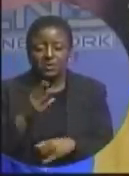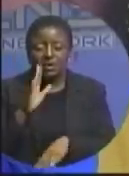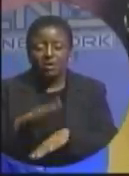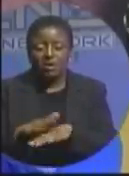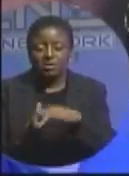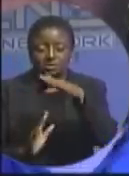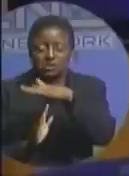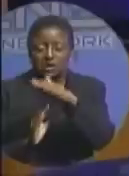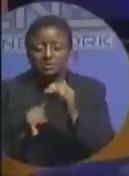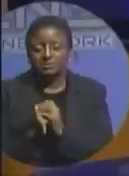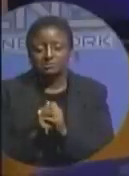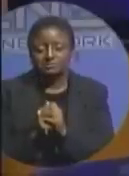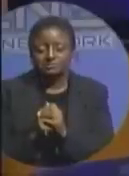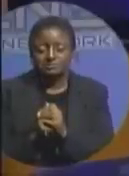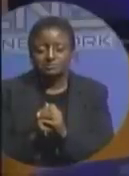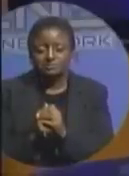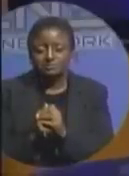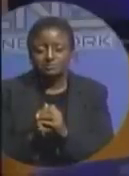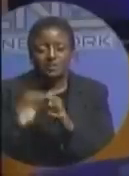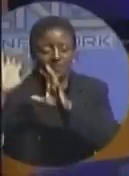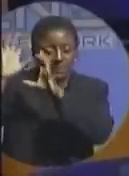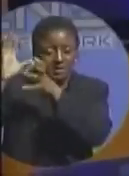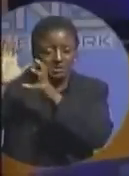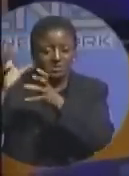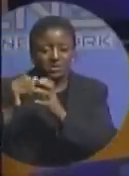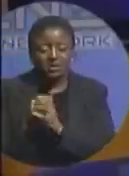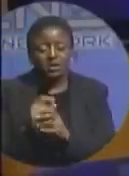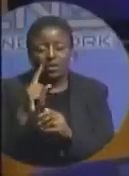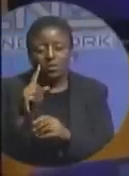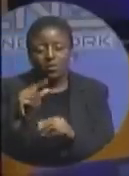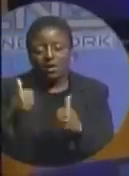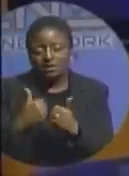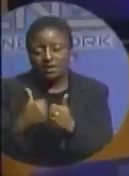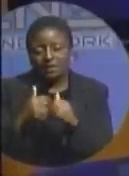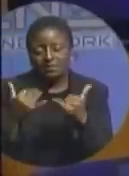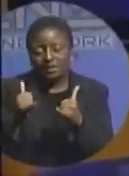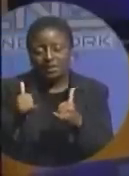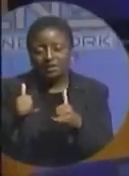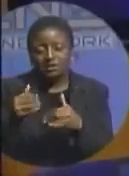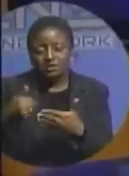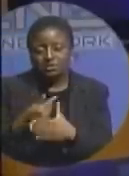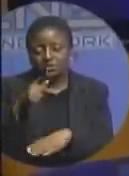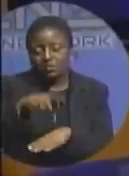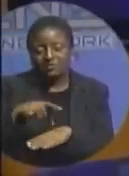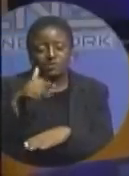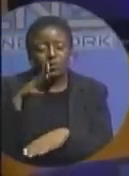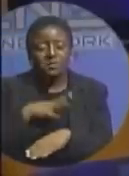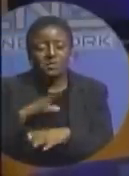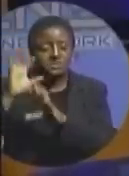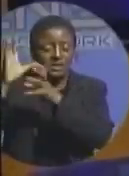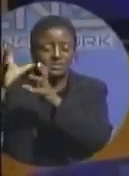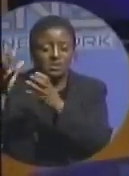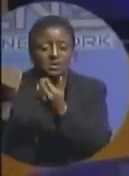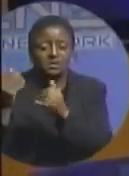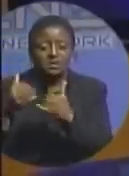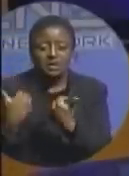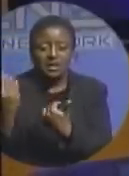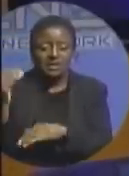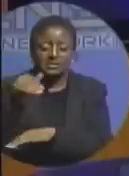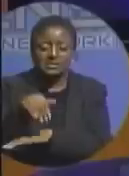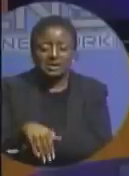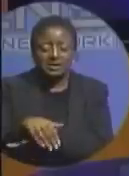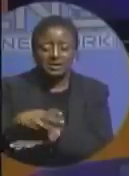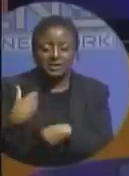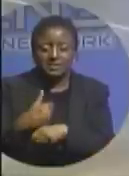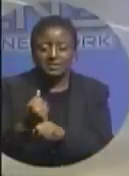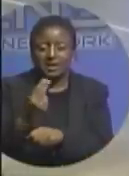stay. Moving on to some basketball news now. Just one game played in the New Providence Women's Basketball Association last night over at the D.W. Davis Gym. It was actually a makeup game